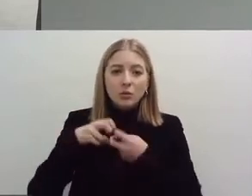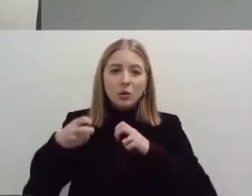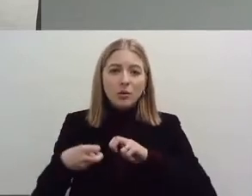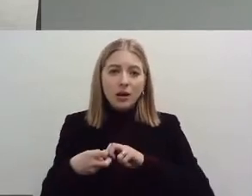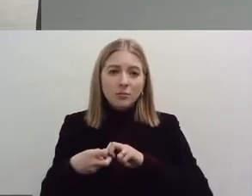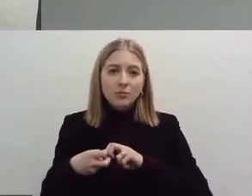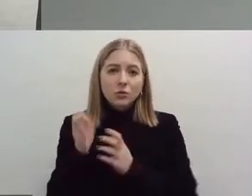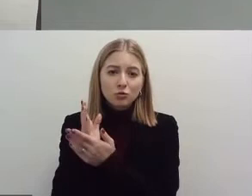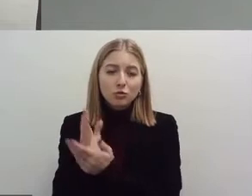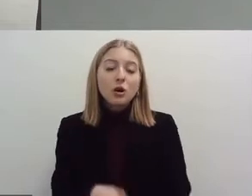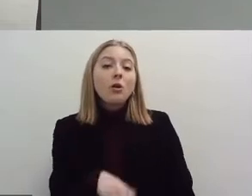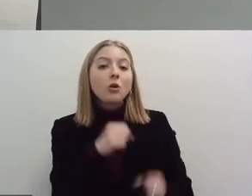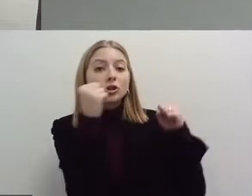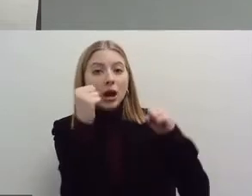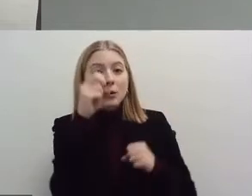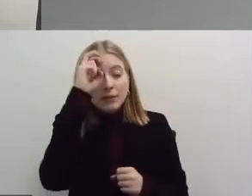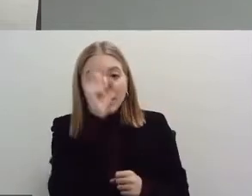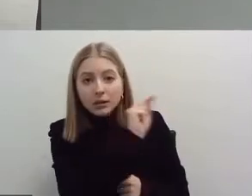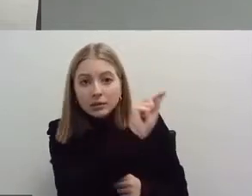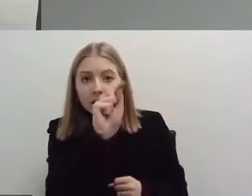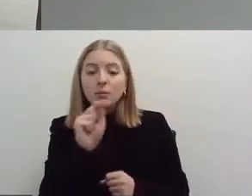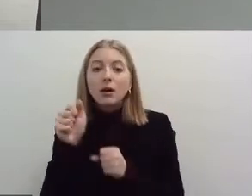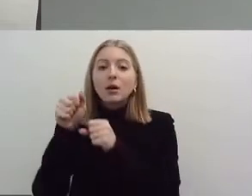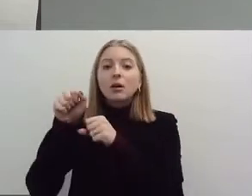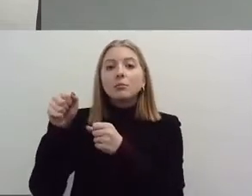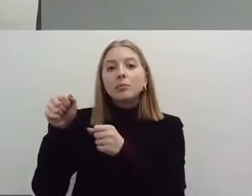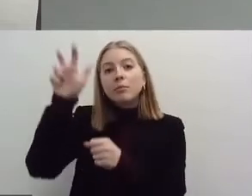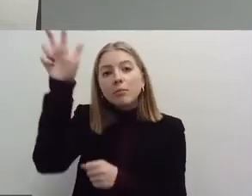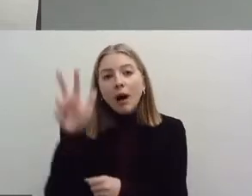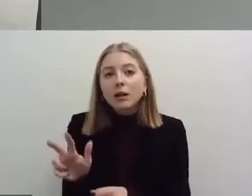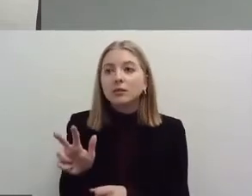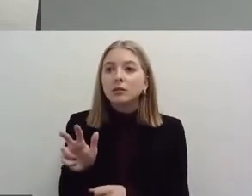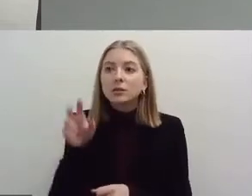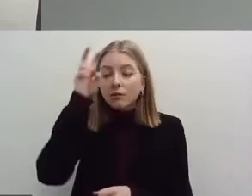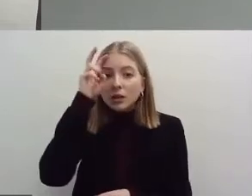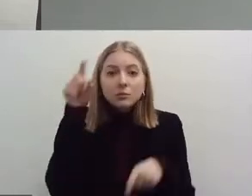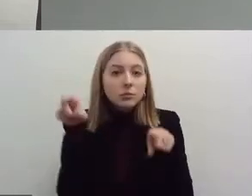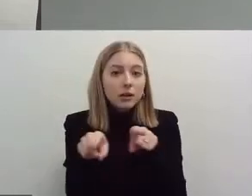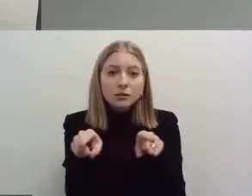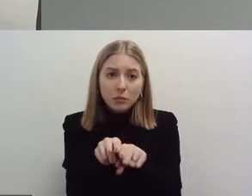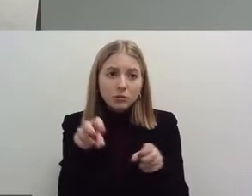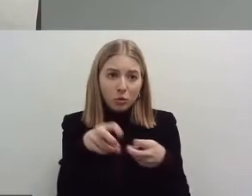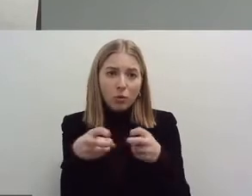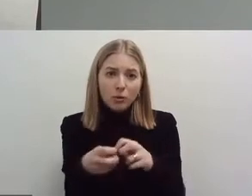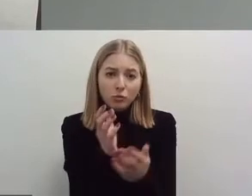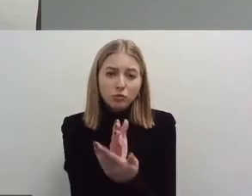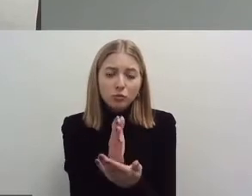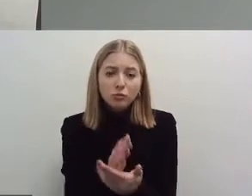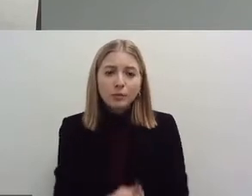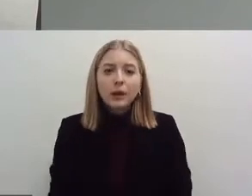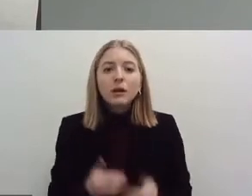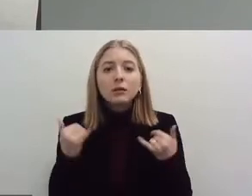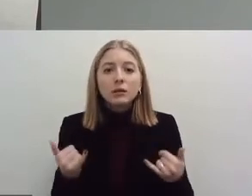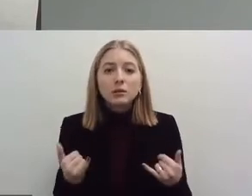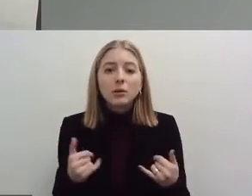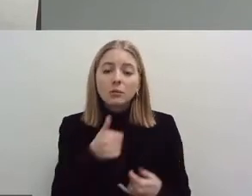And everyone would actually benefit from policies that would ensure that more young people can actually find jobs, and the jobs that they find are actually have some